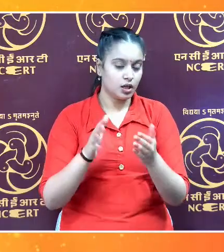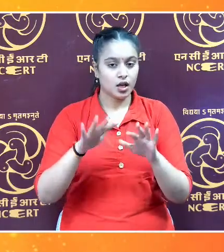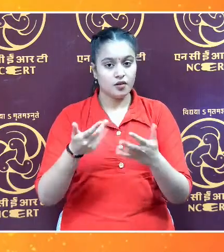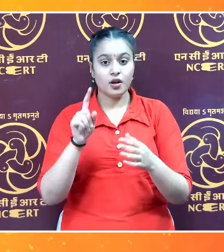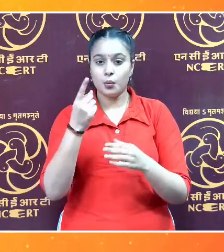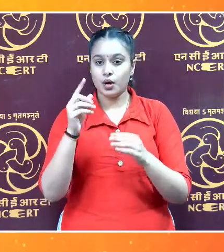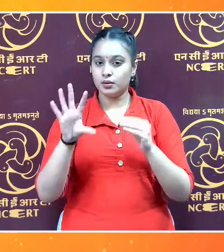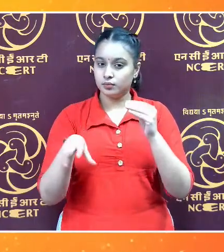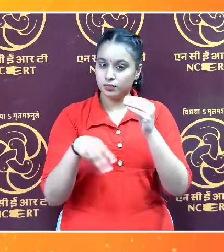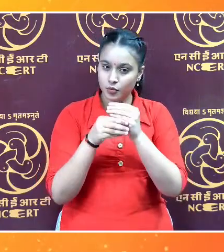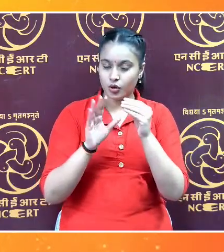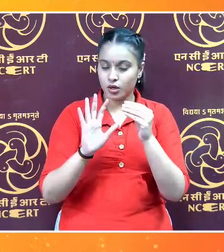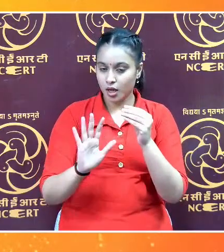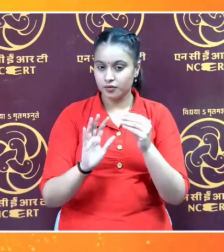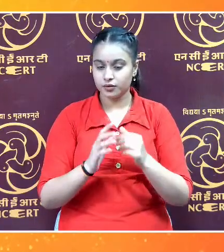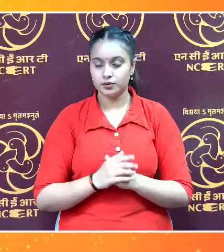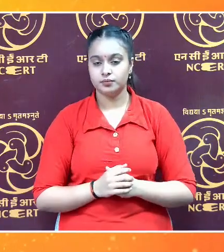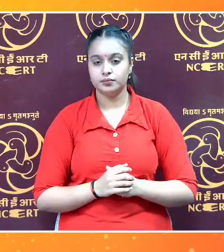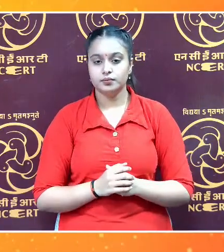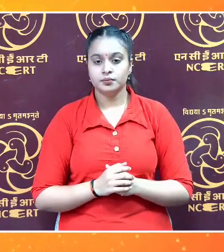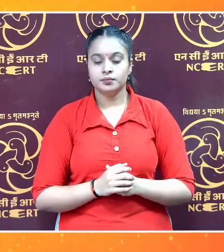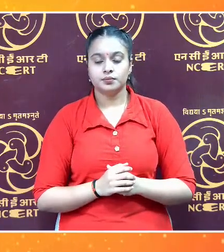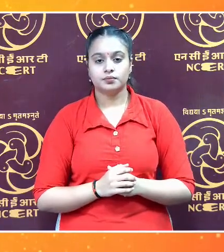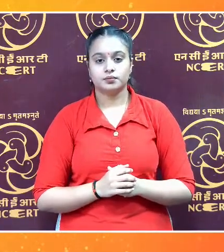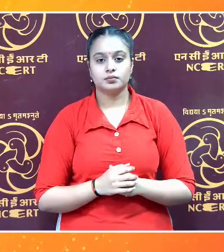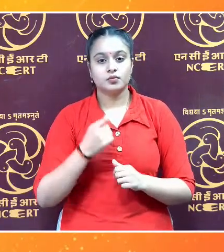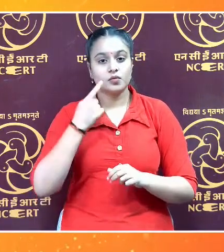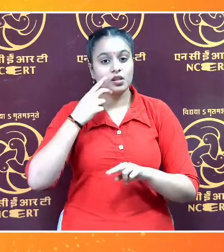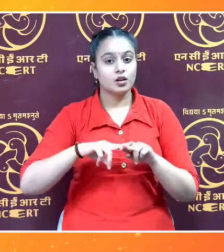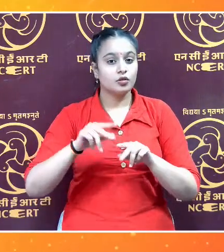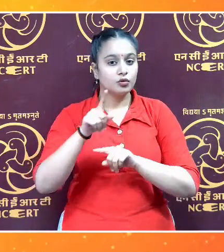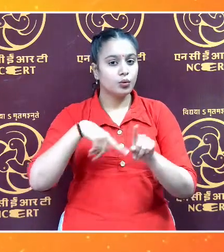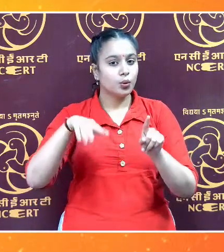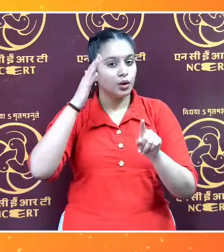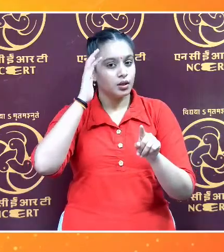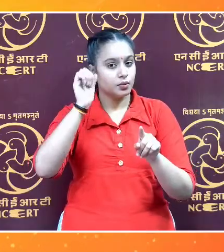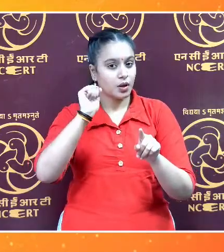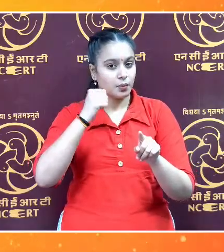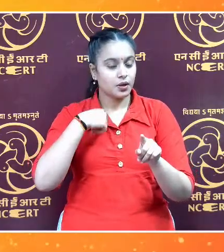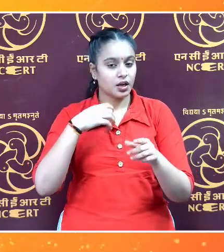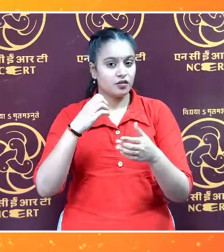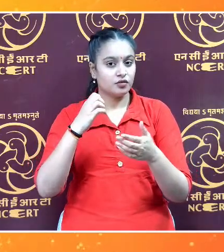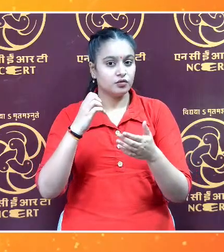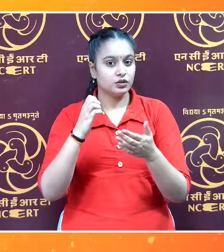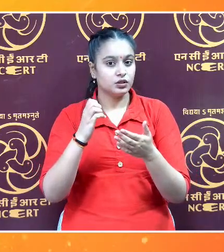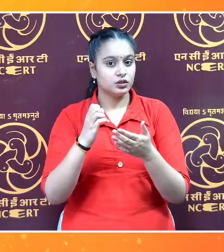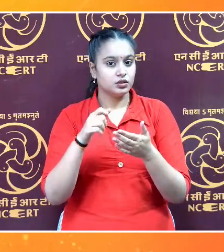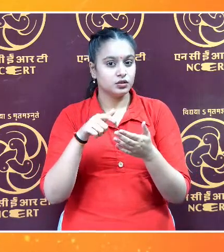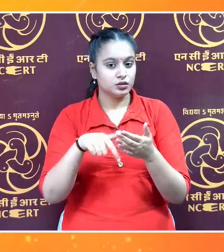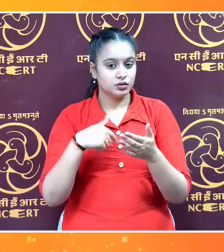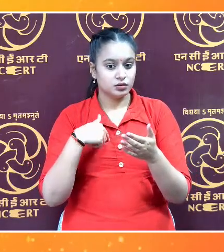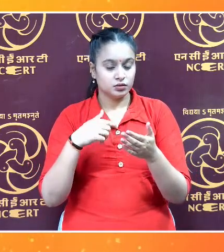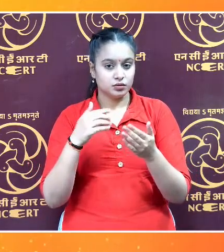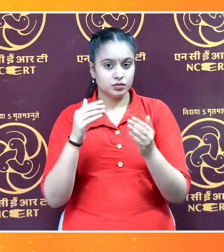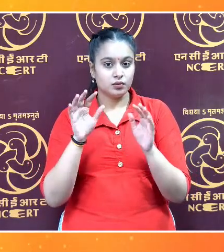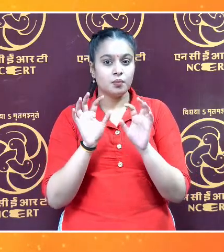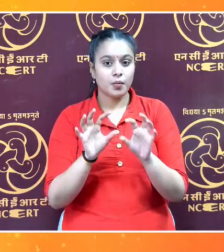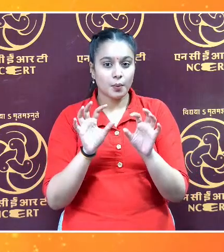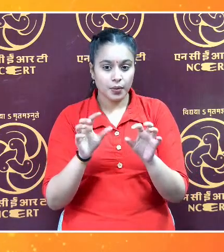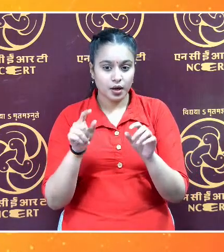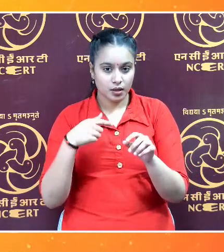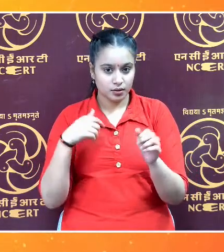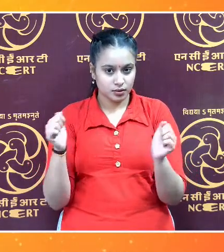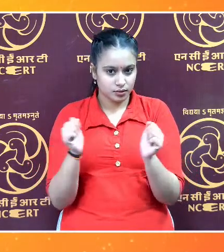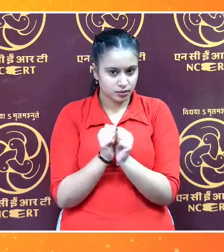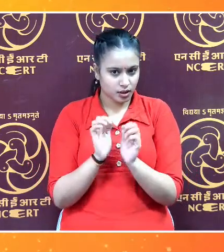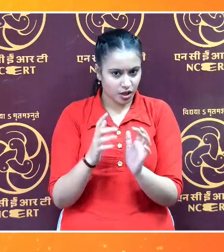one more thing, Okay. which is like there is, if you remember in the lesson we had, can this puppy stay with us, Ma? Who